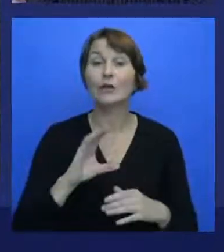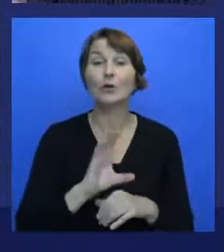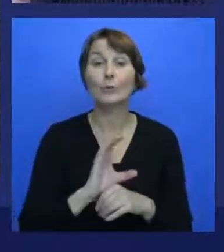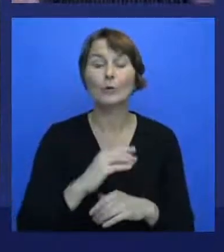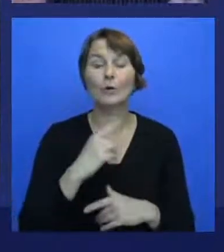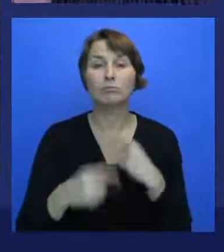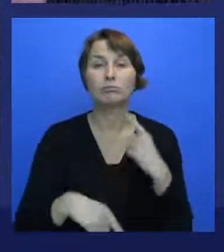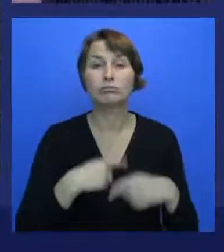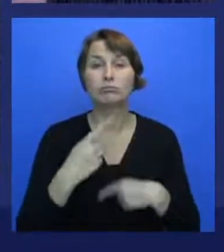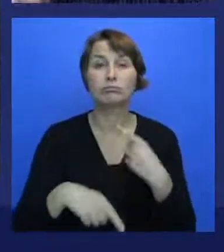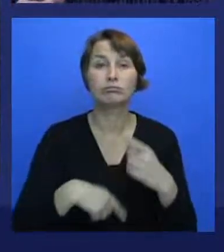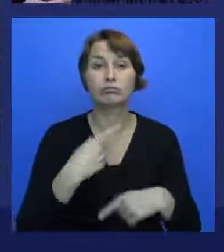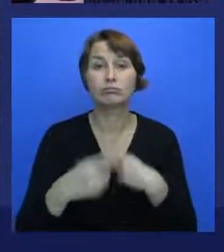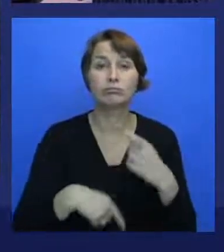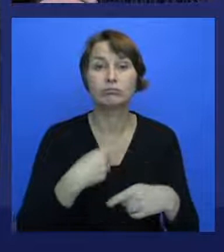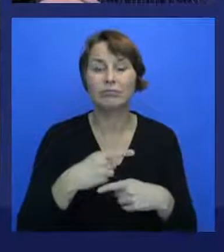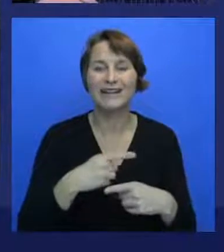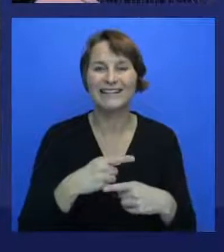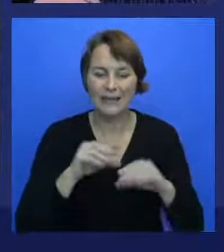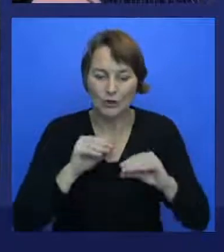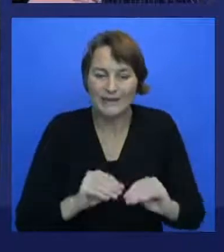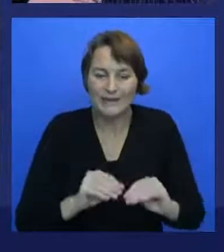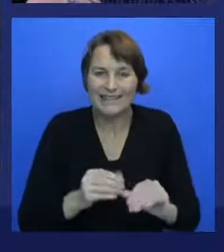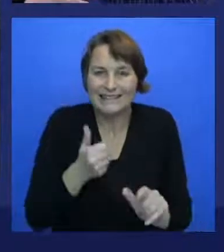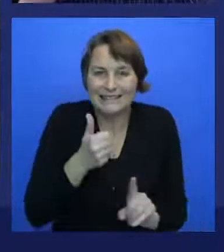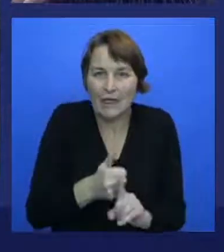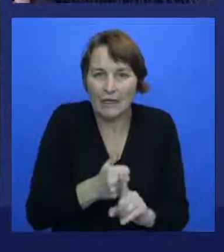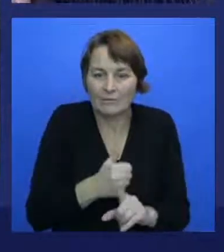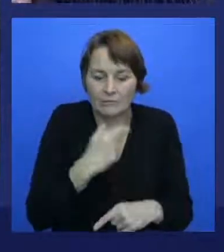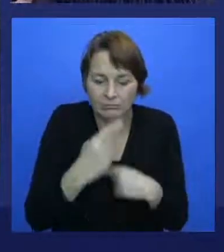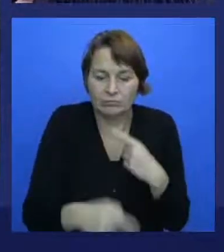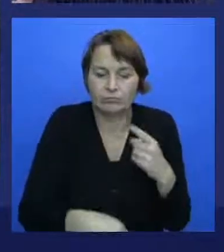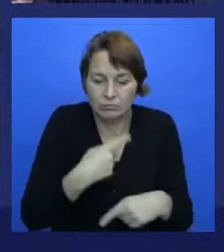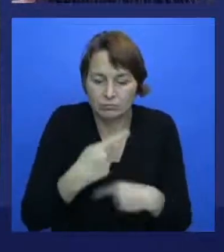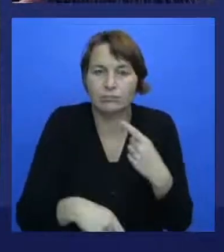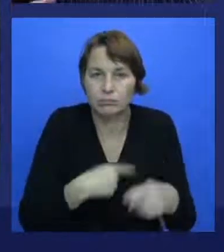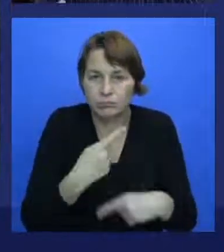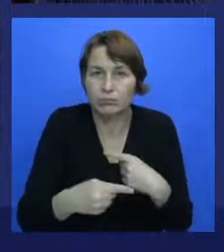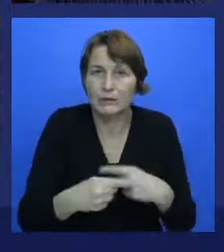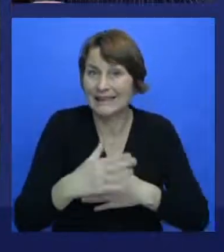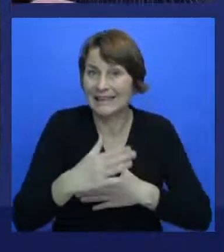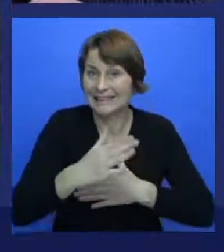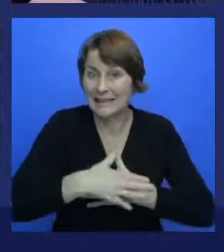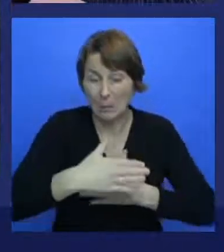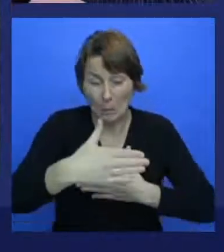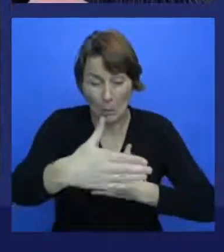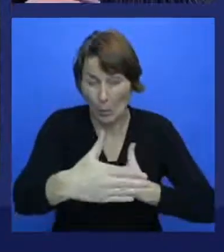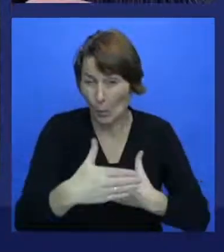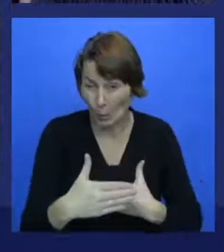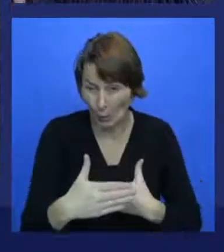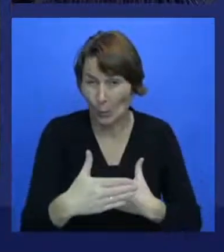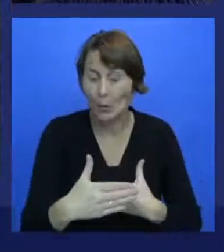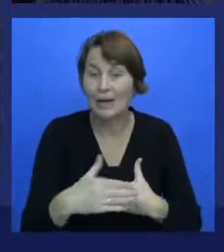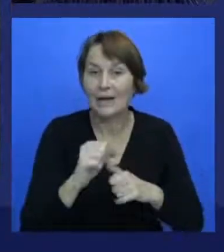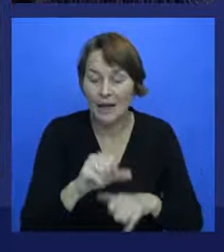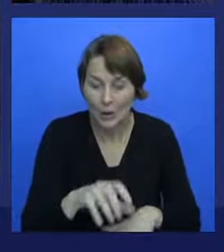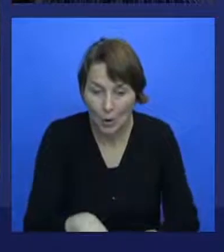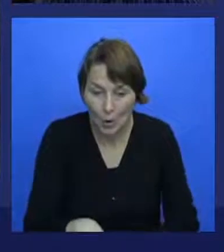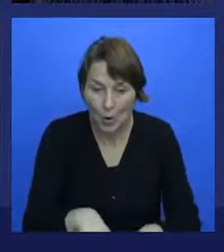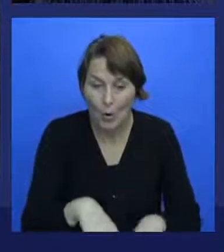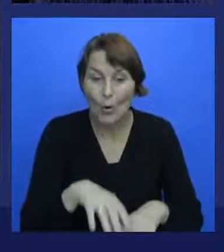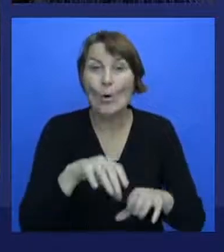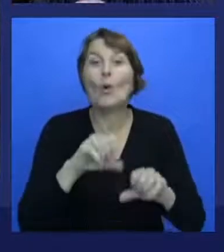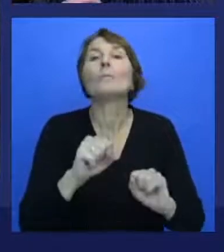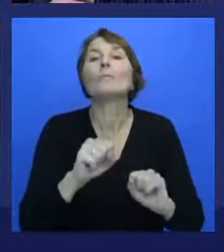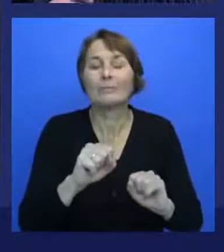games the way you would typically train a model. And so that in that short amount of time, it was able to beat AlphaGo